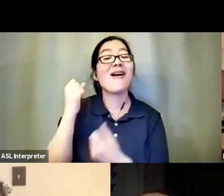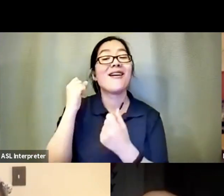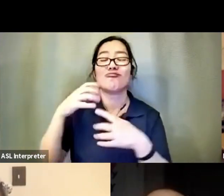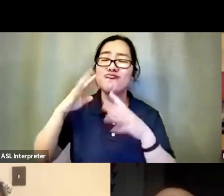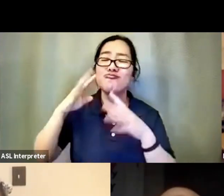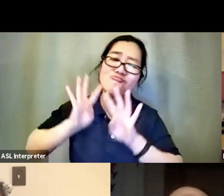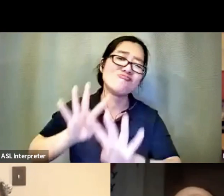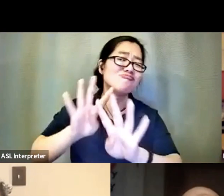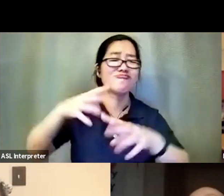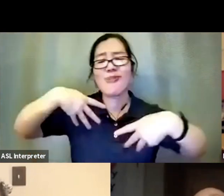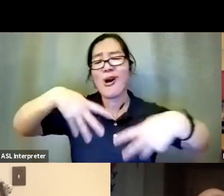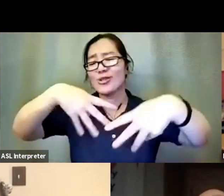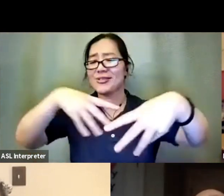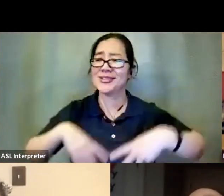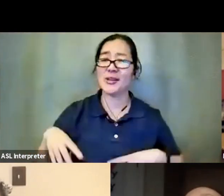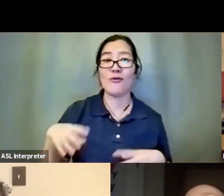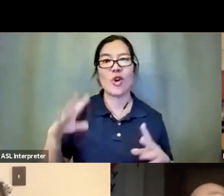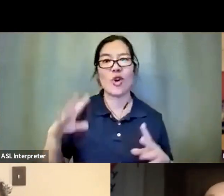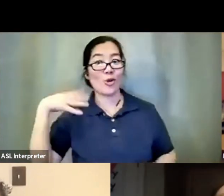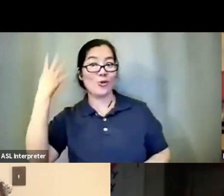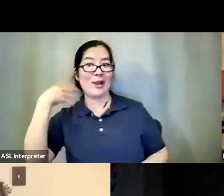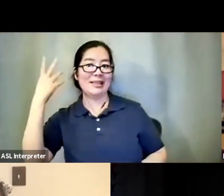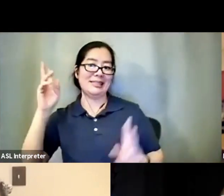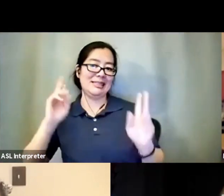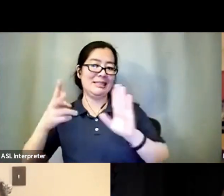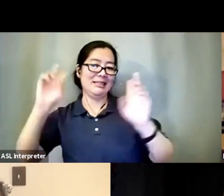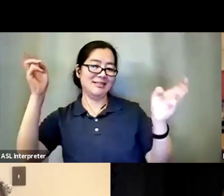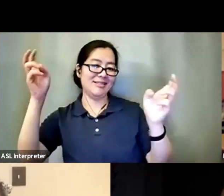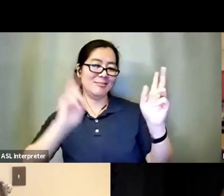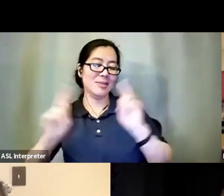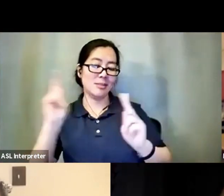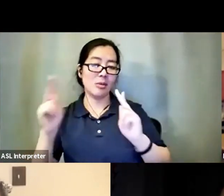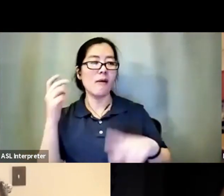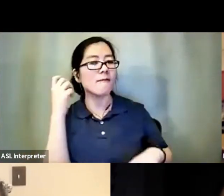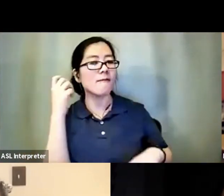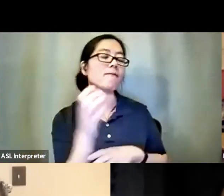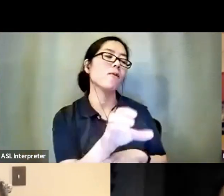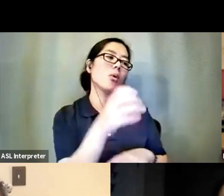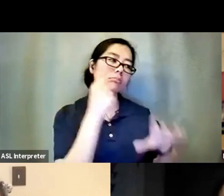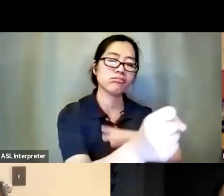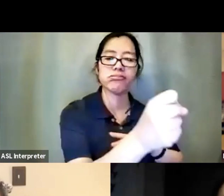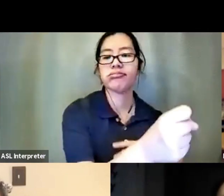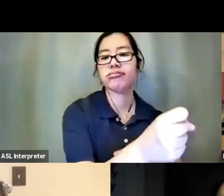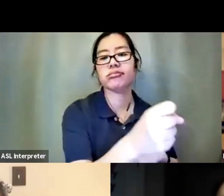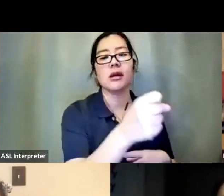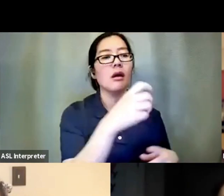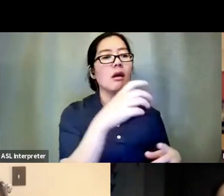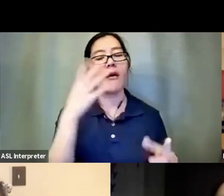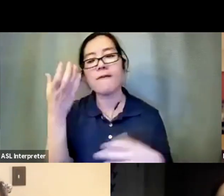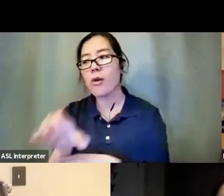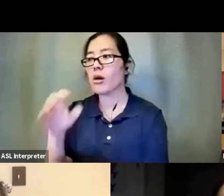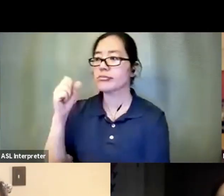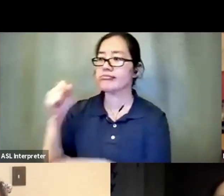streets of our neighborhoods, fighting against forced treatment, forced incarceration of quote unquote mad people,